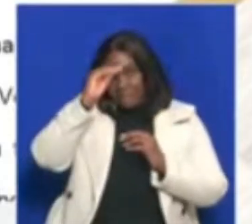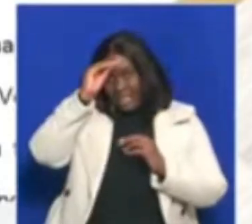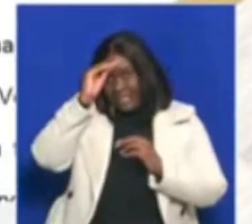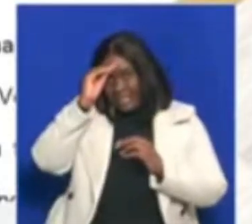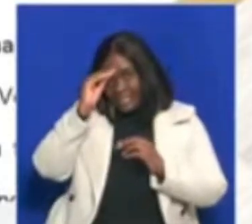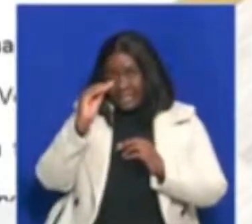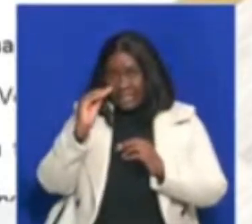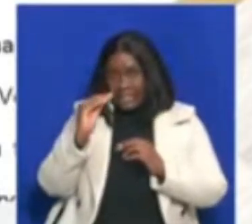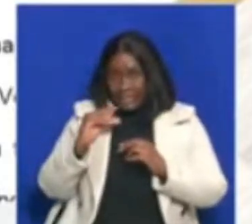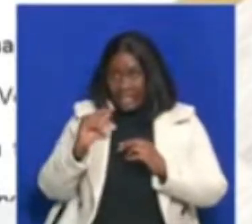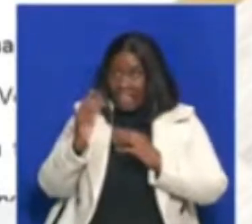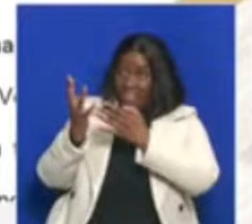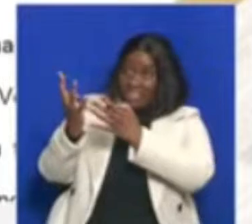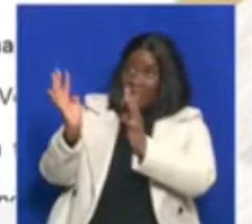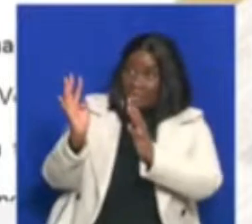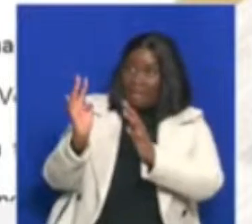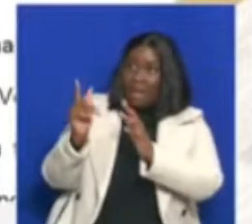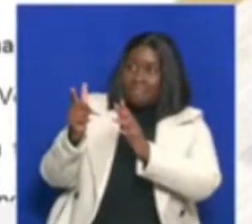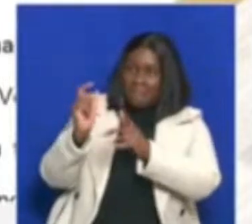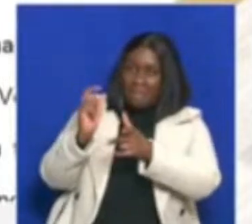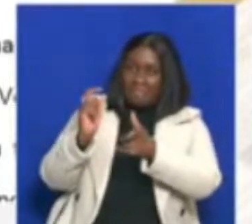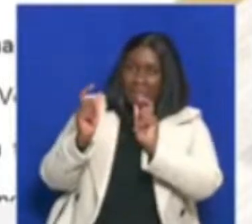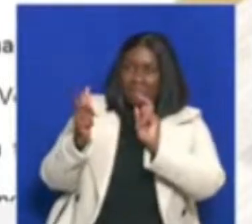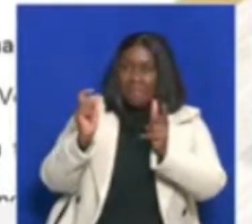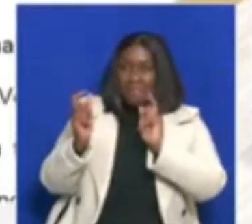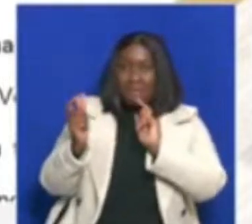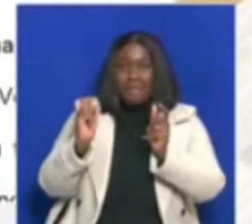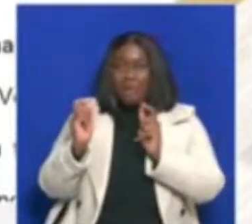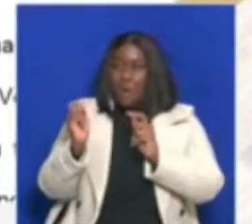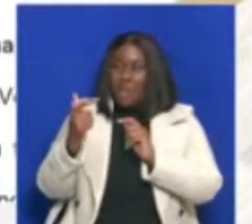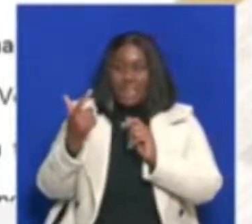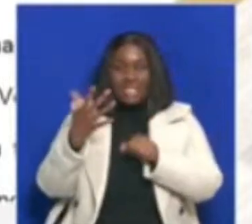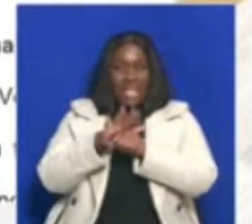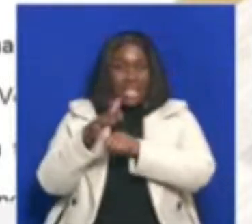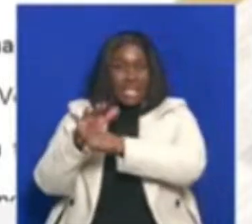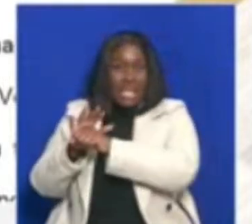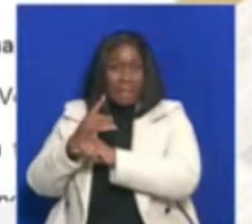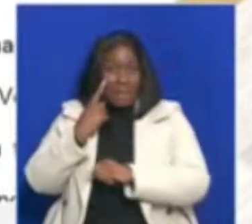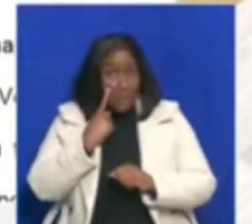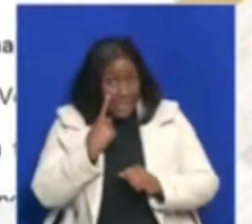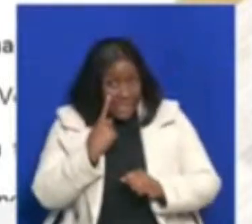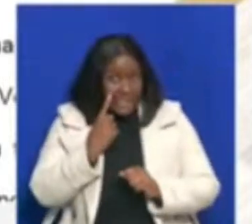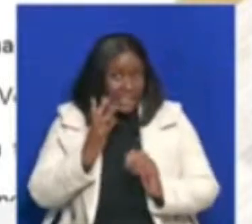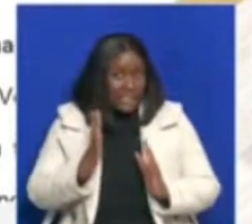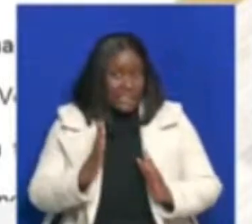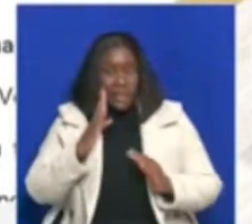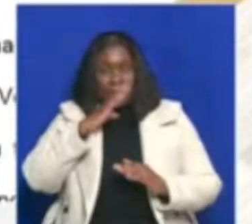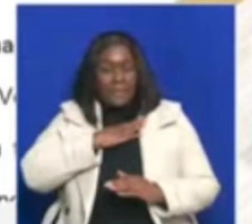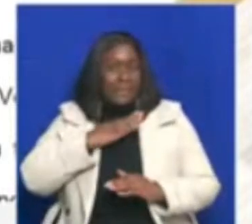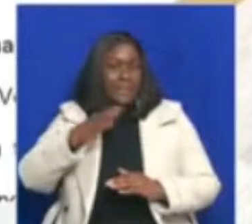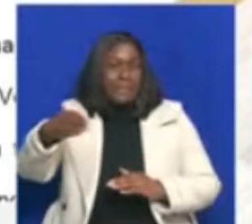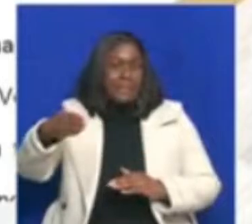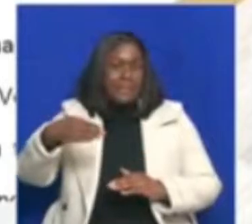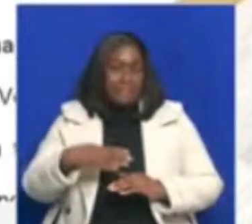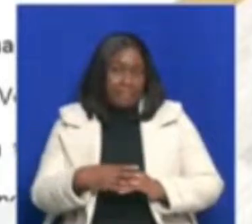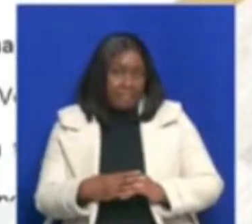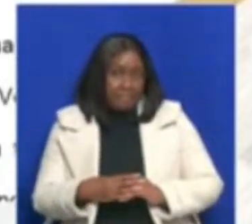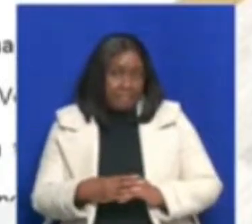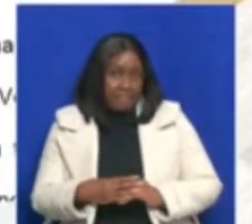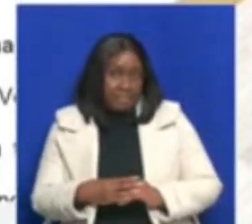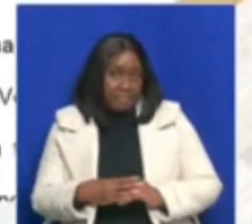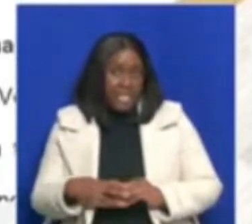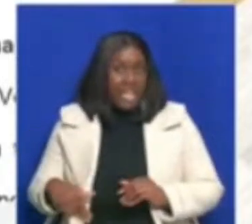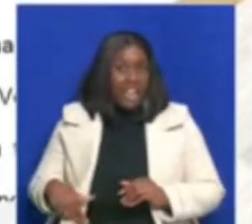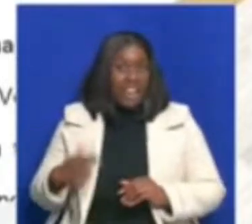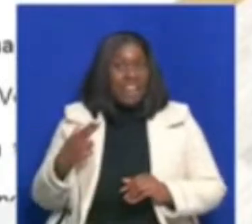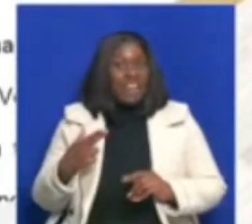the operation other than the members of the task team themselves. No high-caliber firearms or rifles,